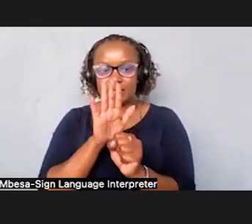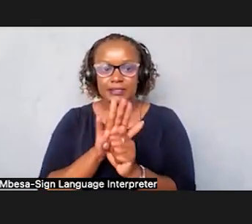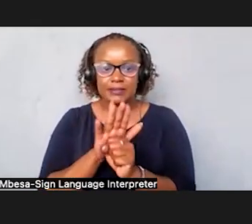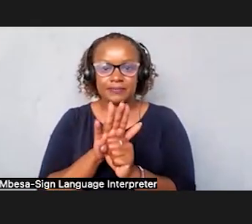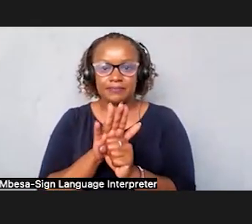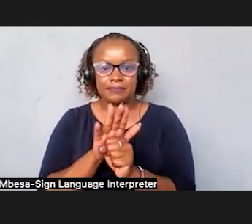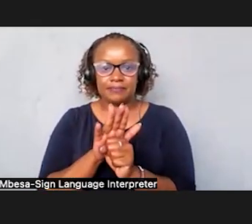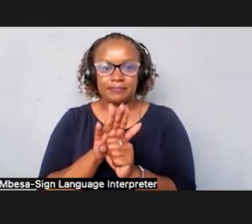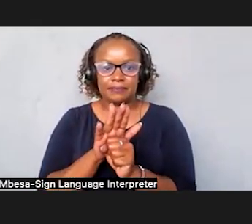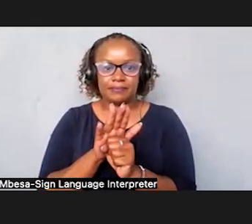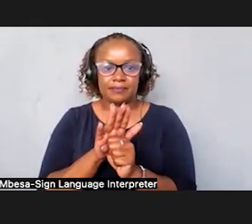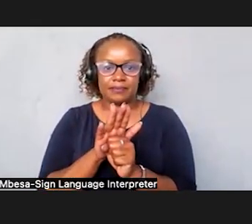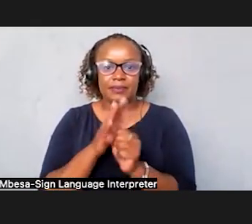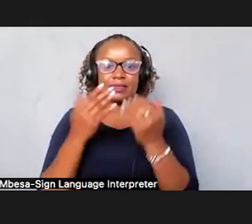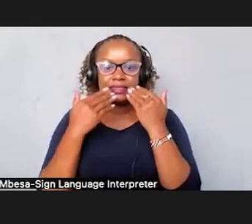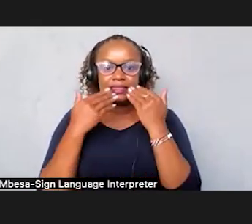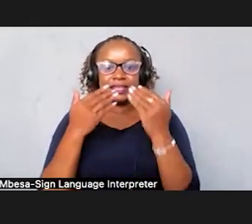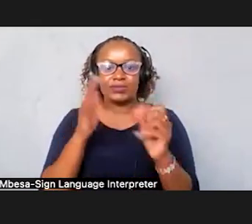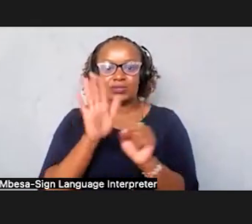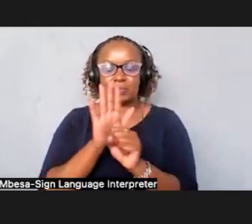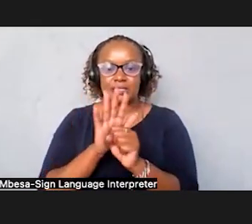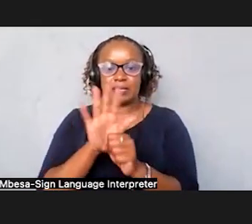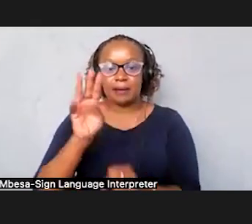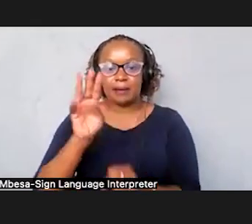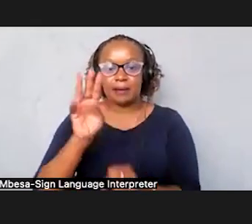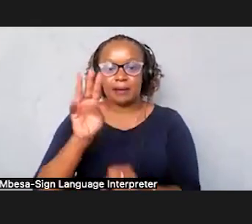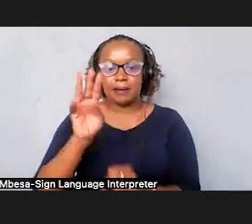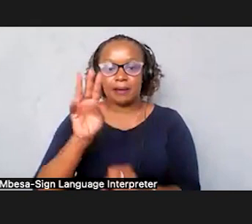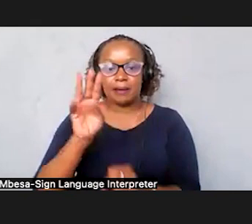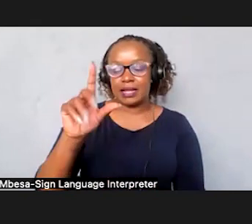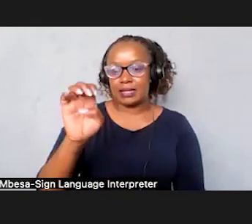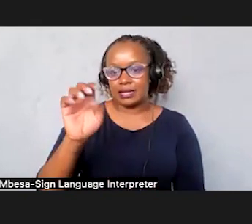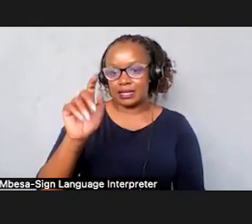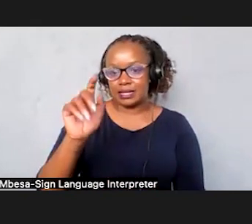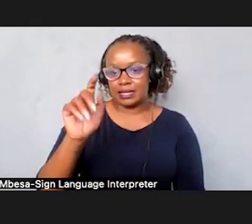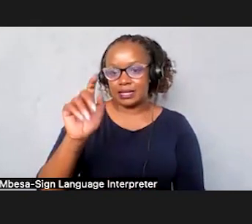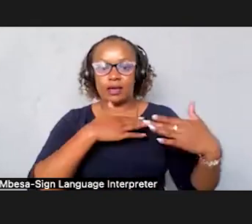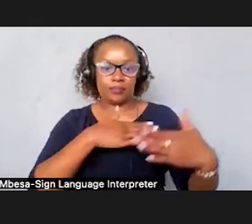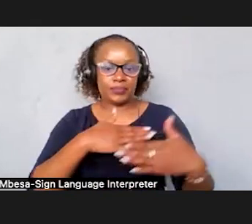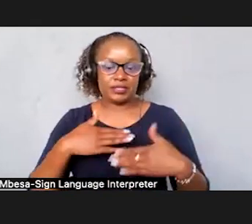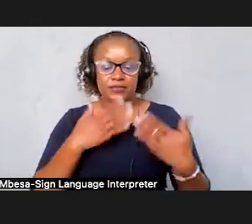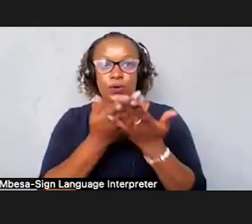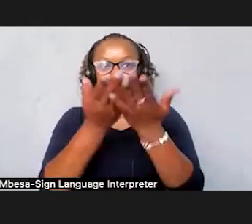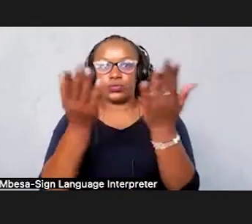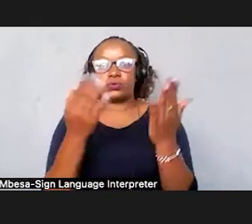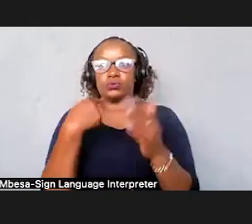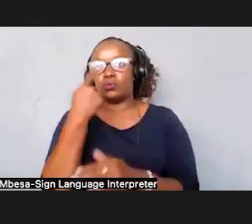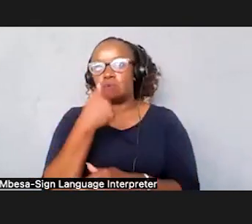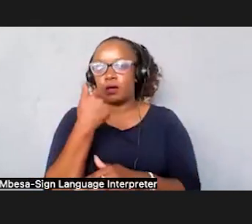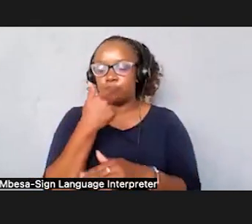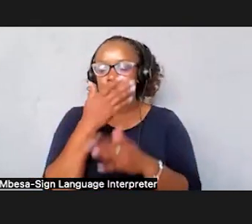Marlet, sorry. Thank you very much, Marlet. We totally do appreciate. And for those of us who've been